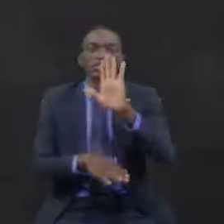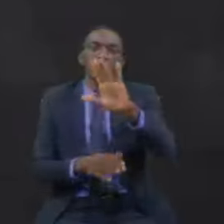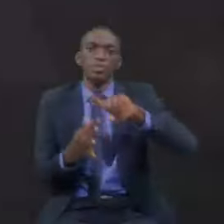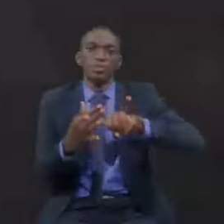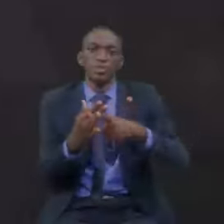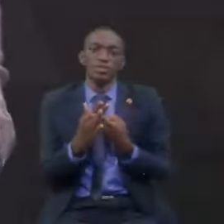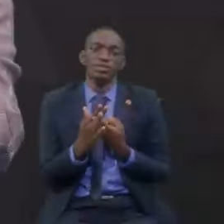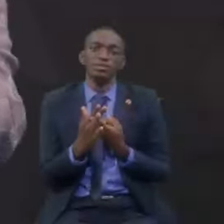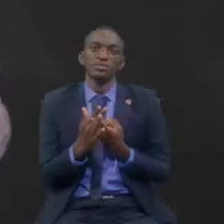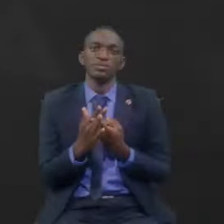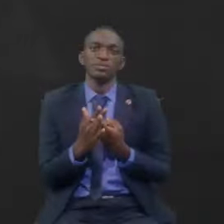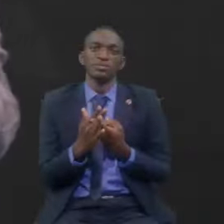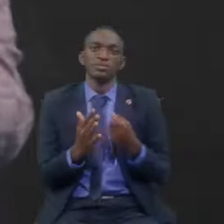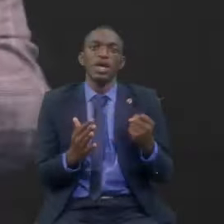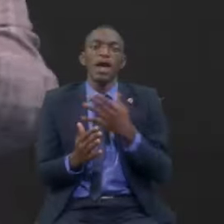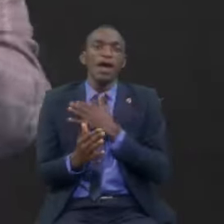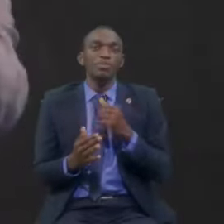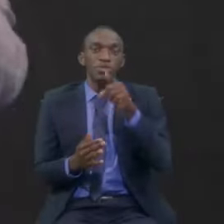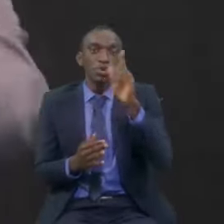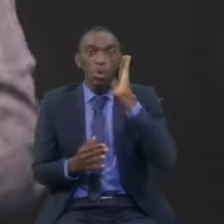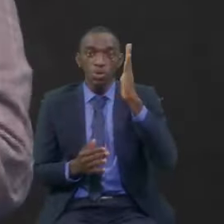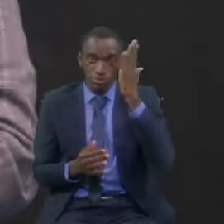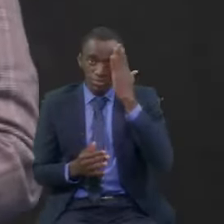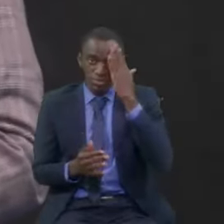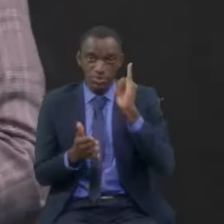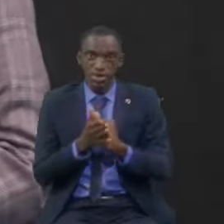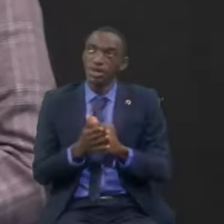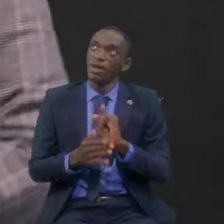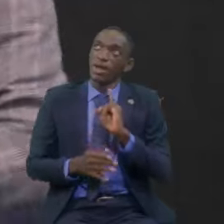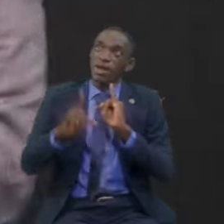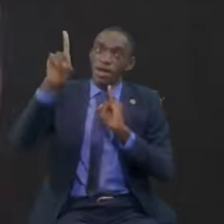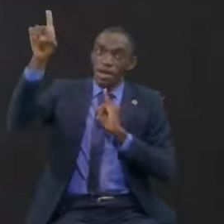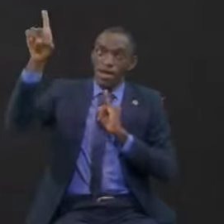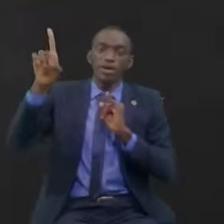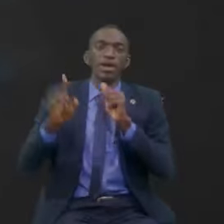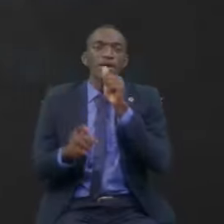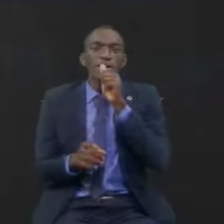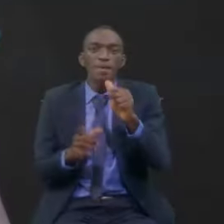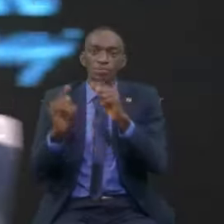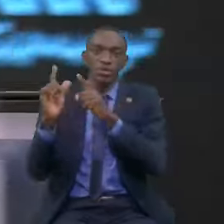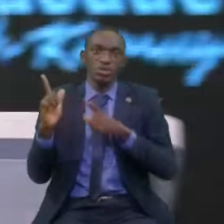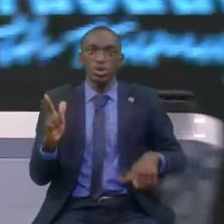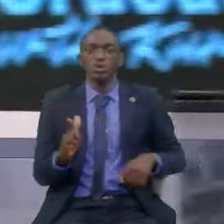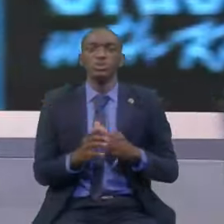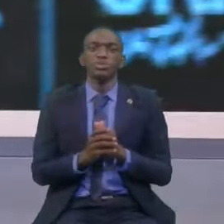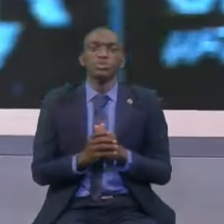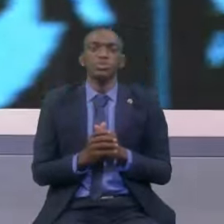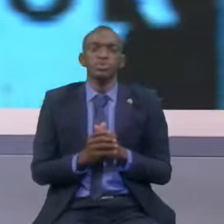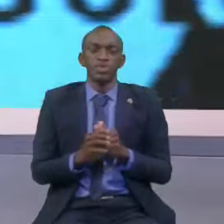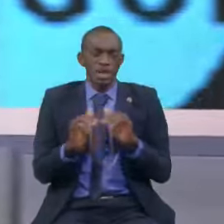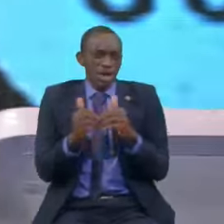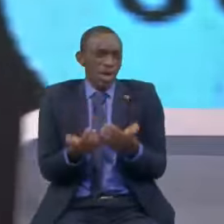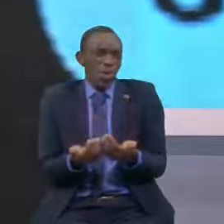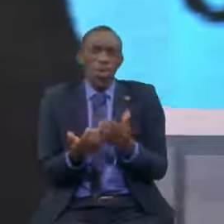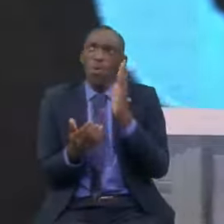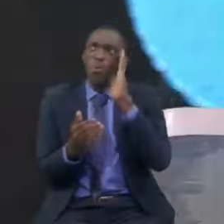beginnings. And ye shall know that I am the Lord. How will he do that?